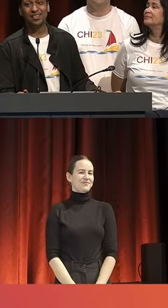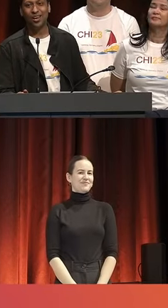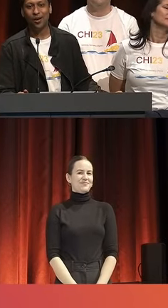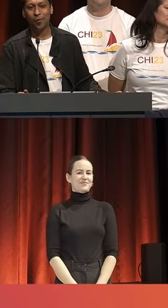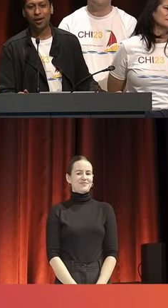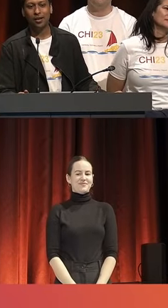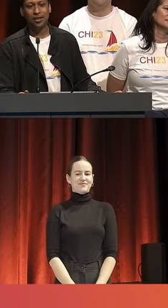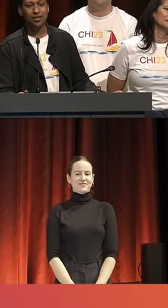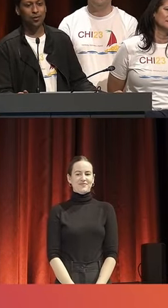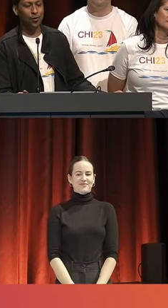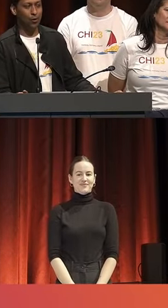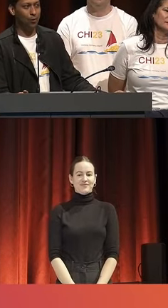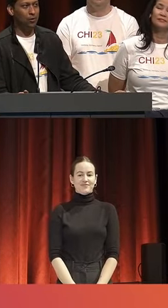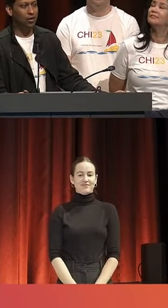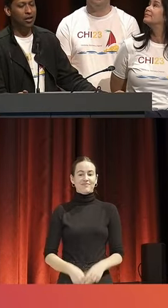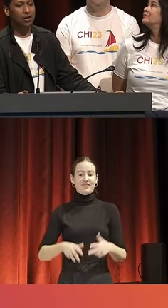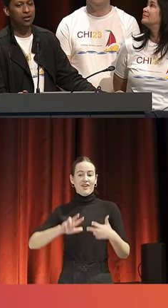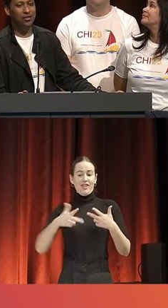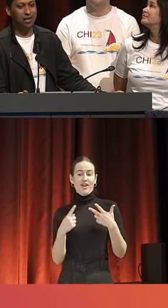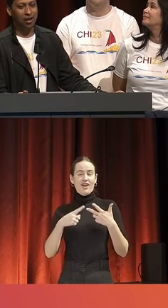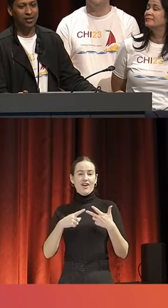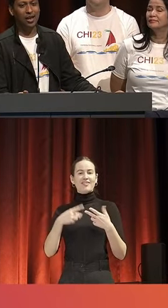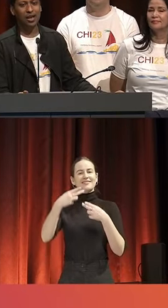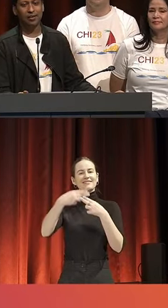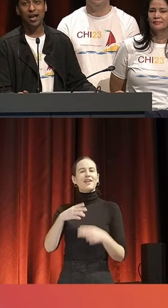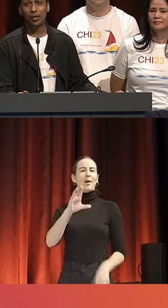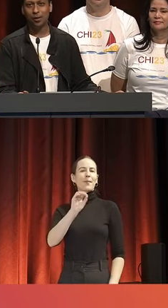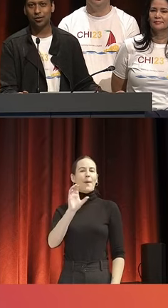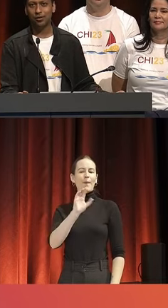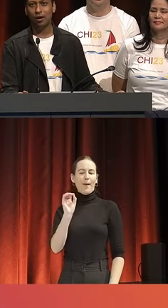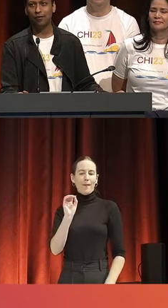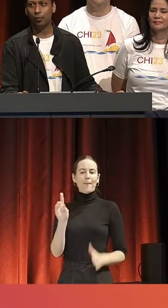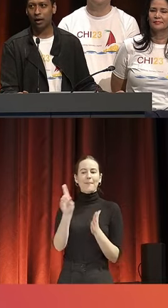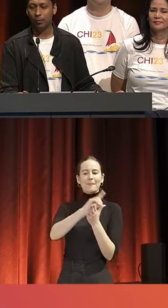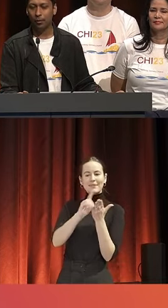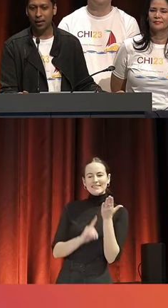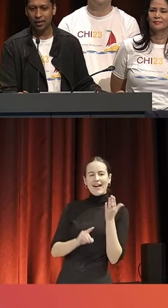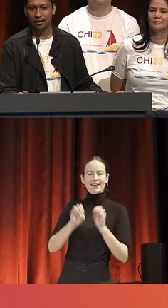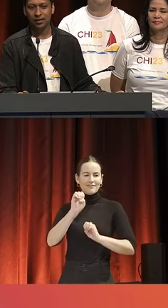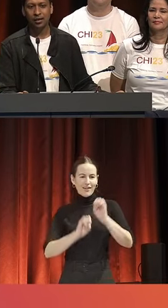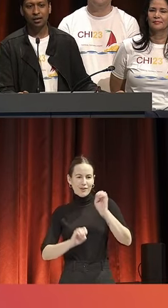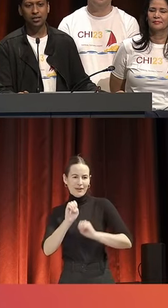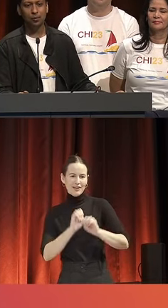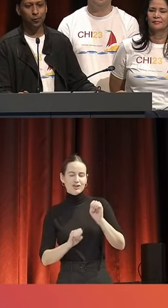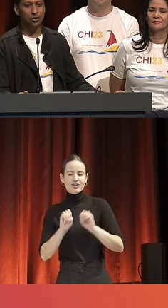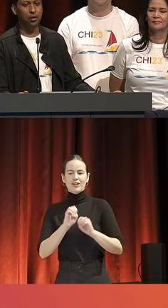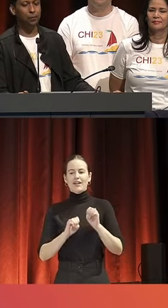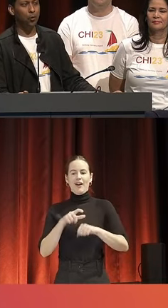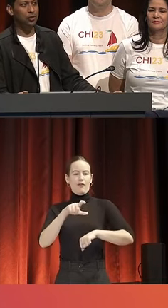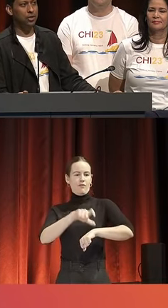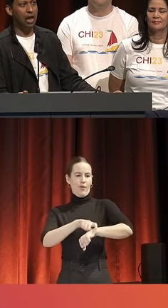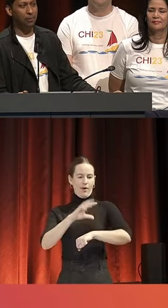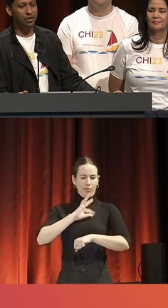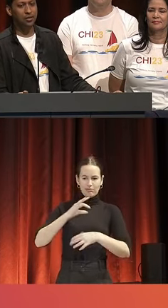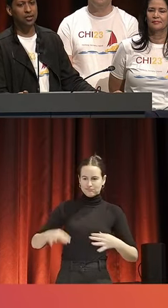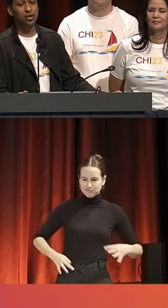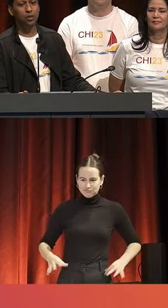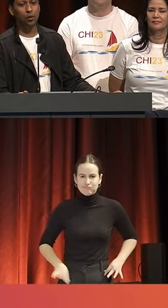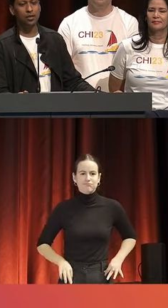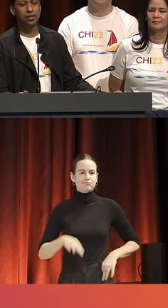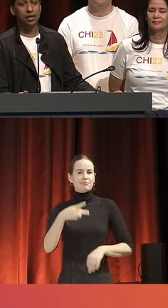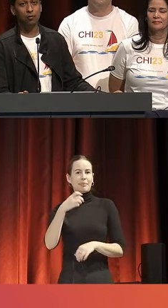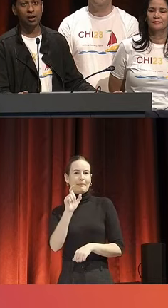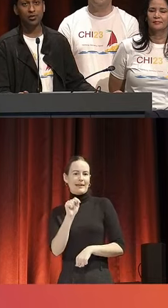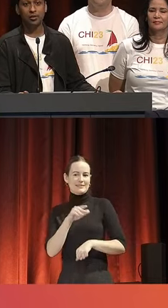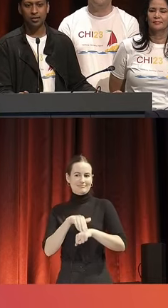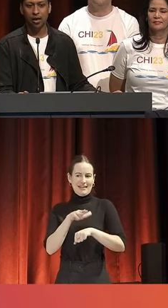And the third one is COCO, design and evaluation of a wearable pet that supports composting habits